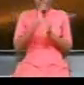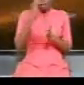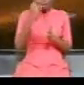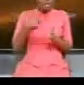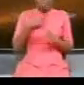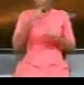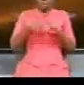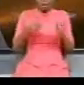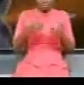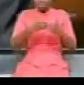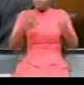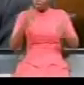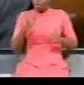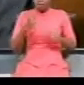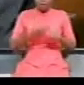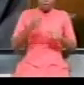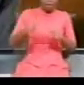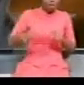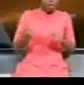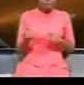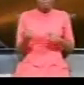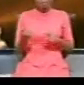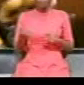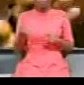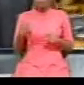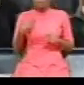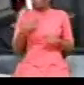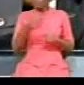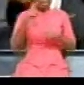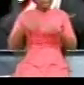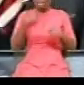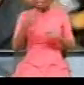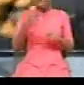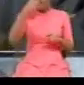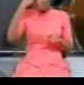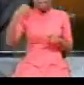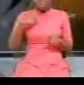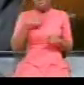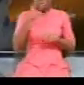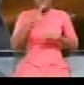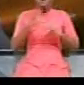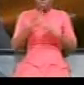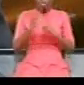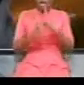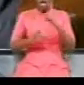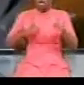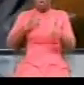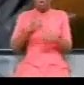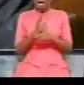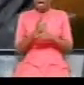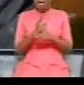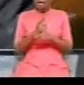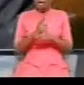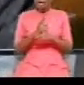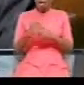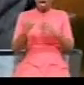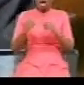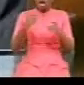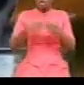can't separate one from the other. We cannot say because we are doing global